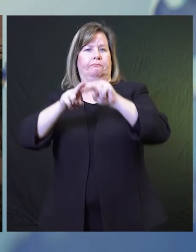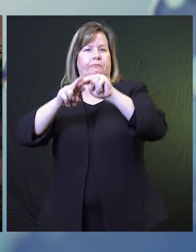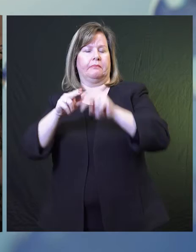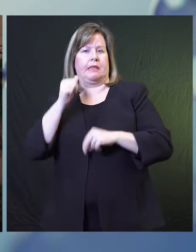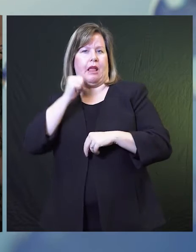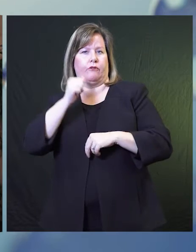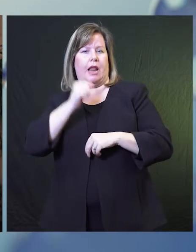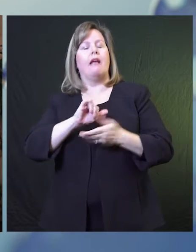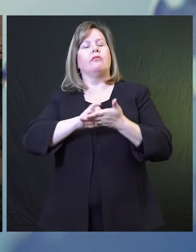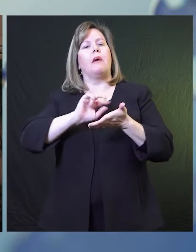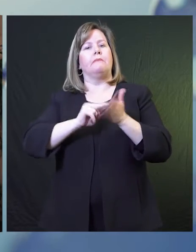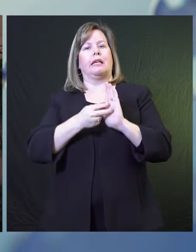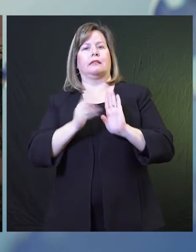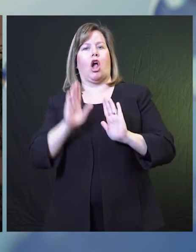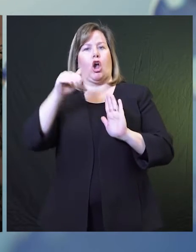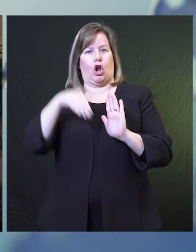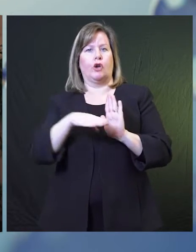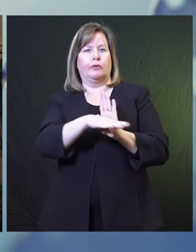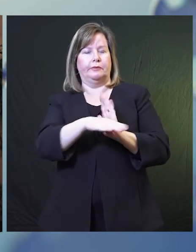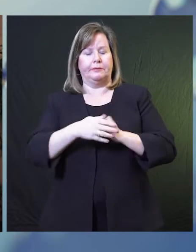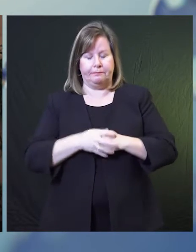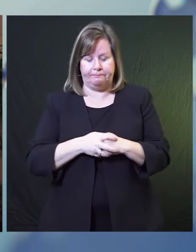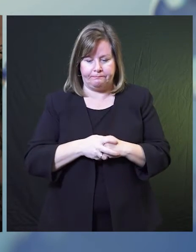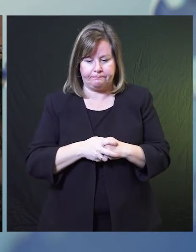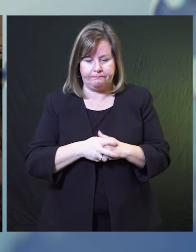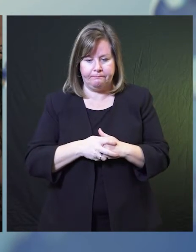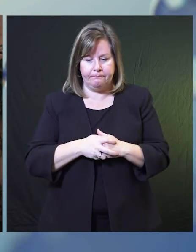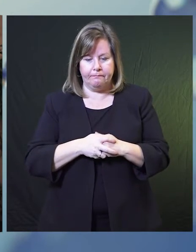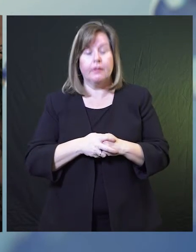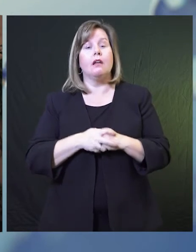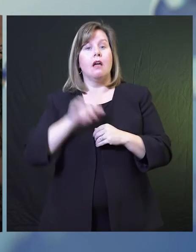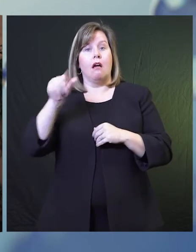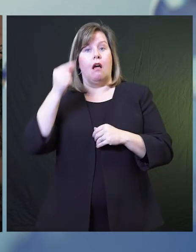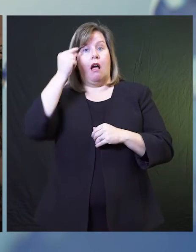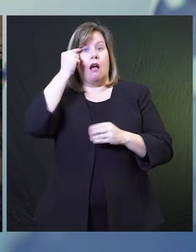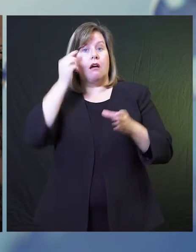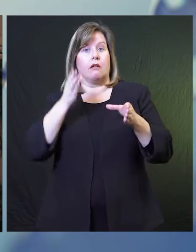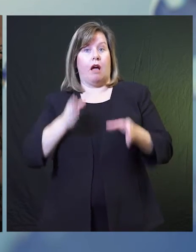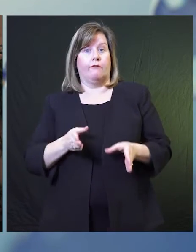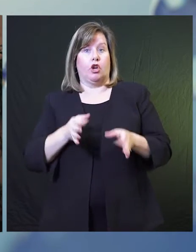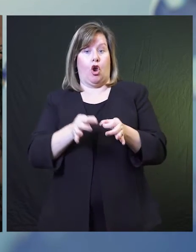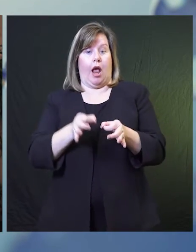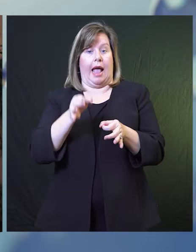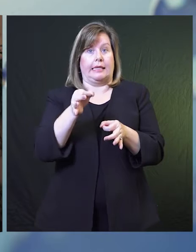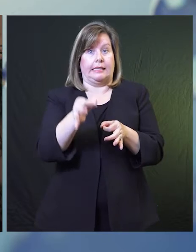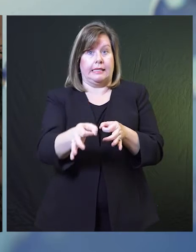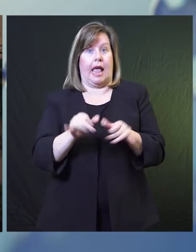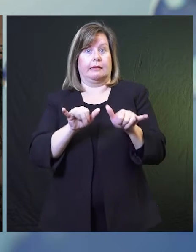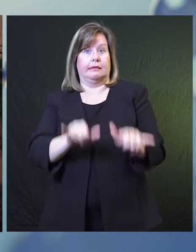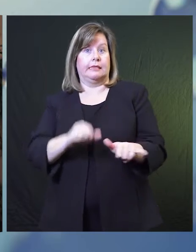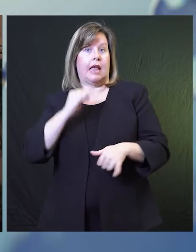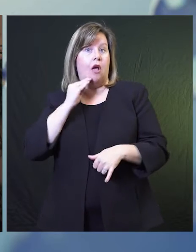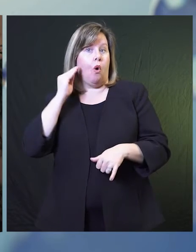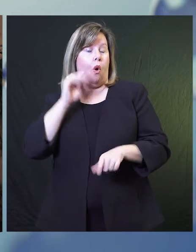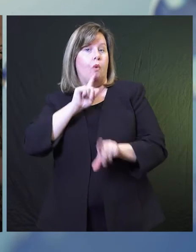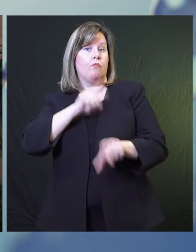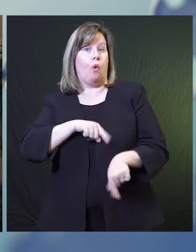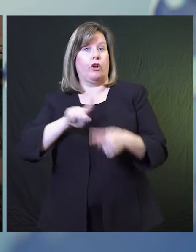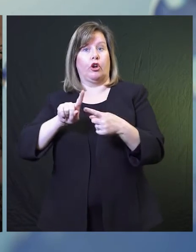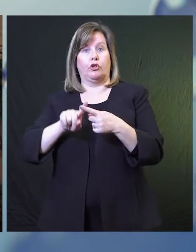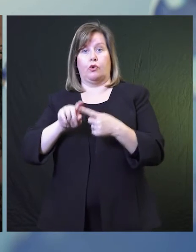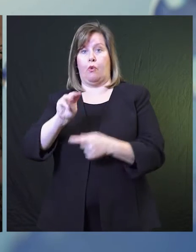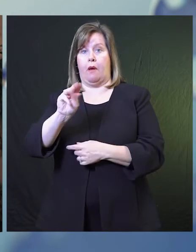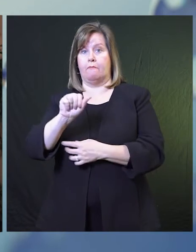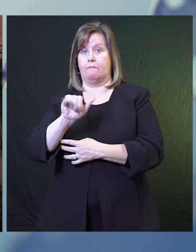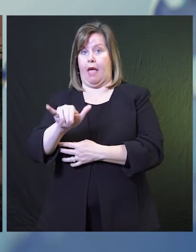Kent County. The governor issued an executive order last week extending the stay-at-home order through May 15th. There was also